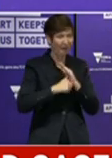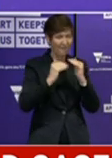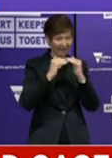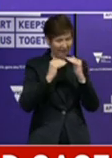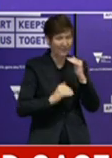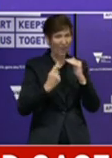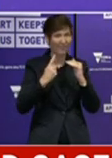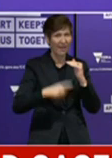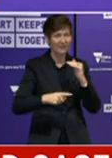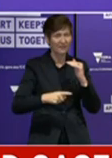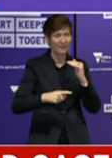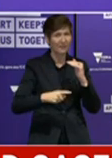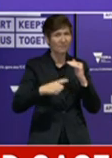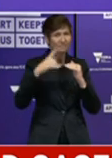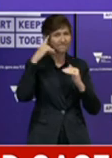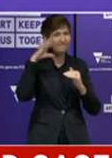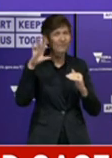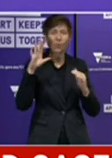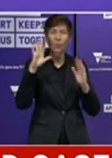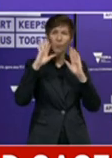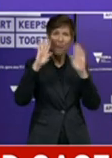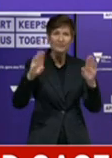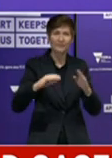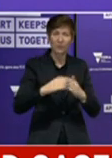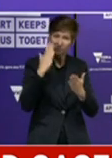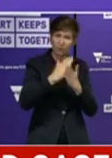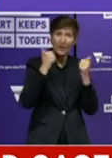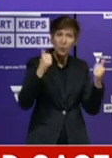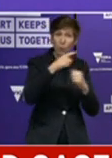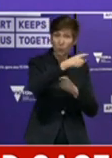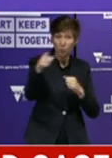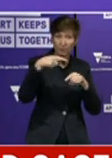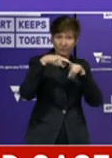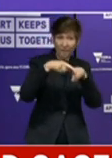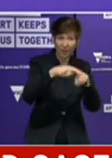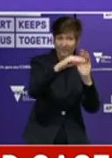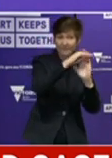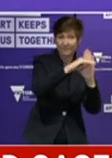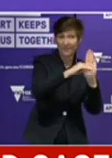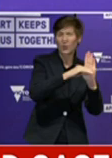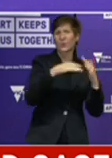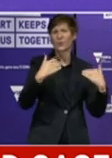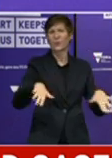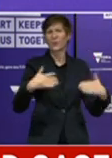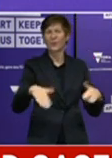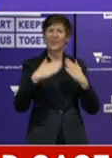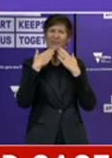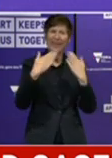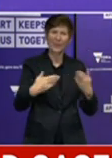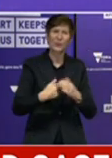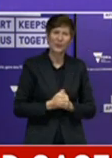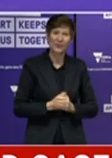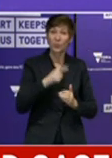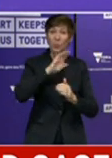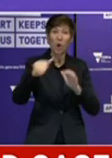thing, making sacrifices, staying the course, doing what has to be done to get our state open and keep it open, doing it